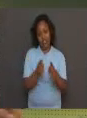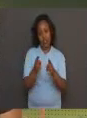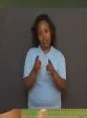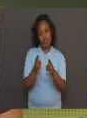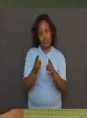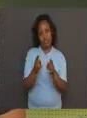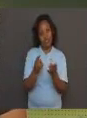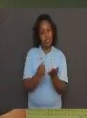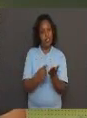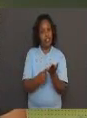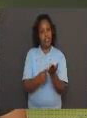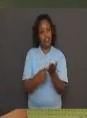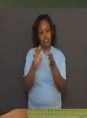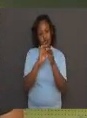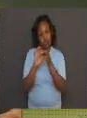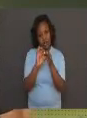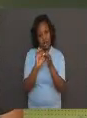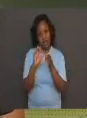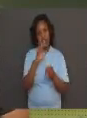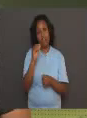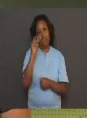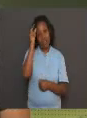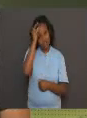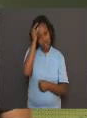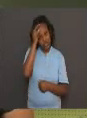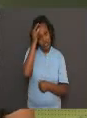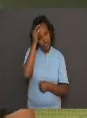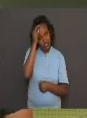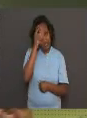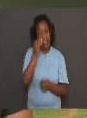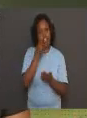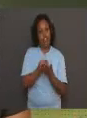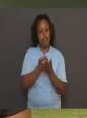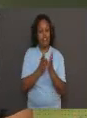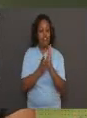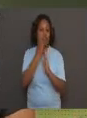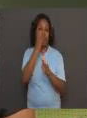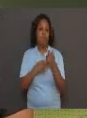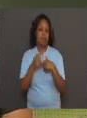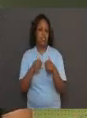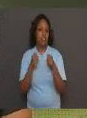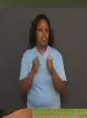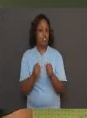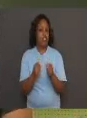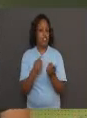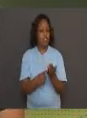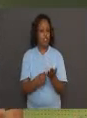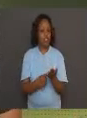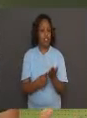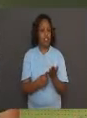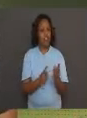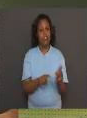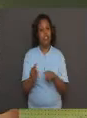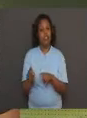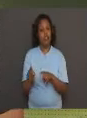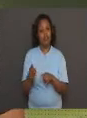can accelerate social, cultural, and economic development, thus serving the